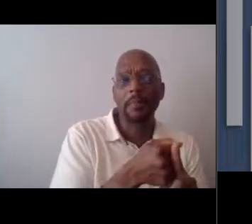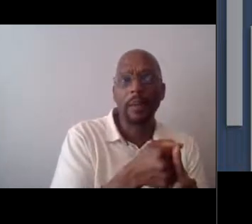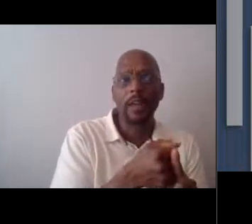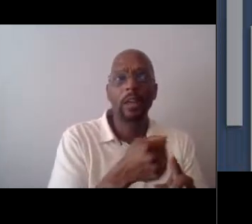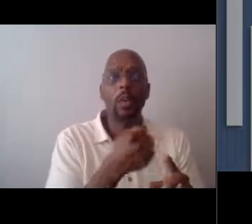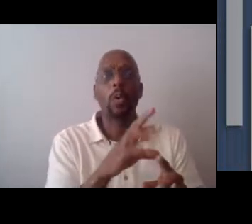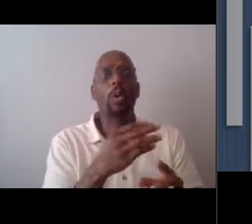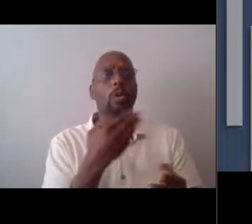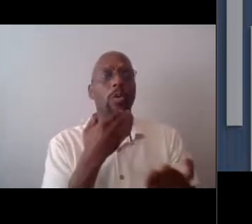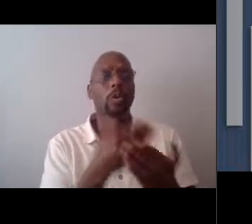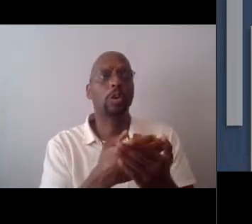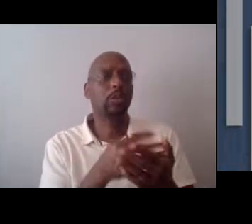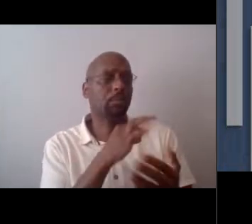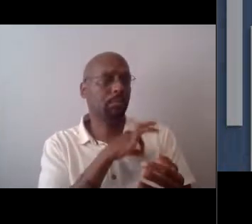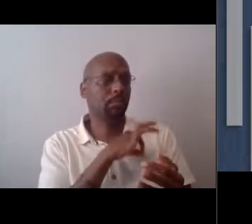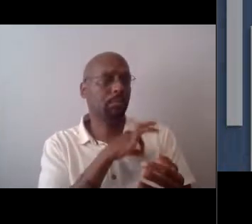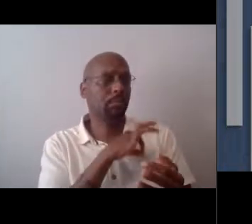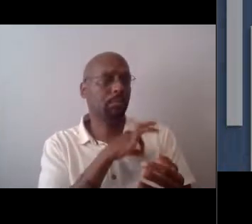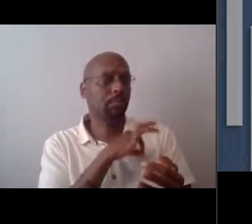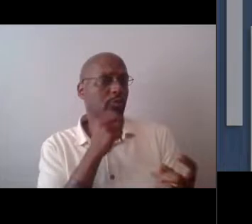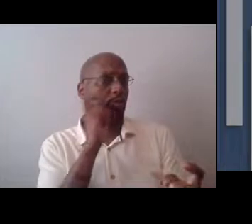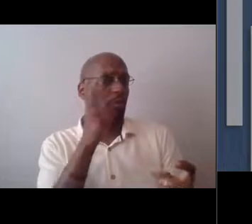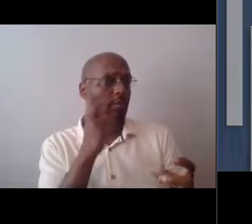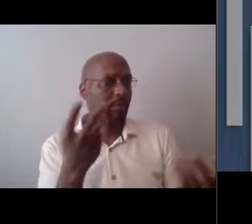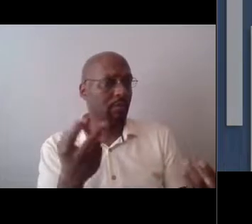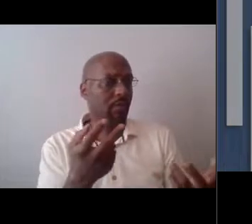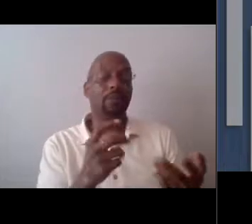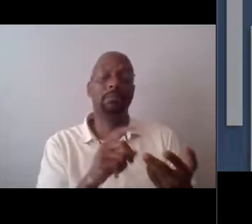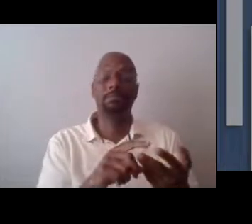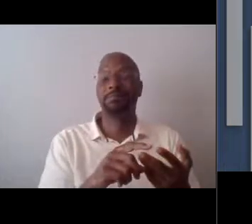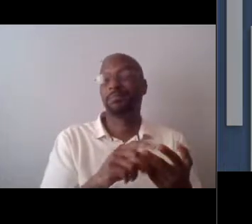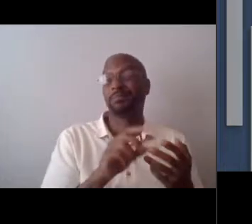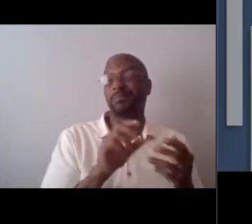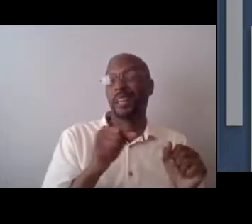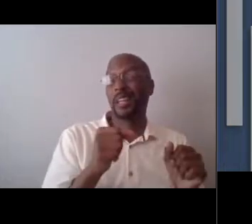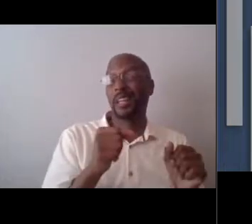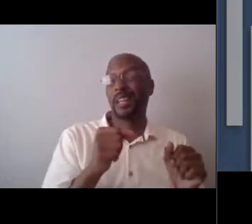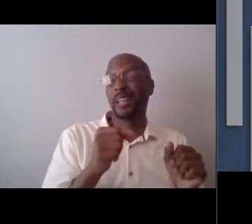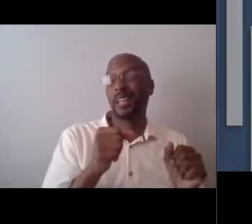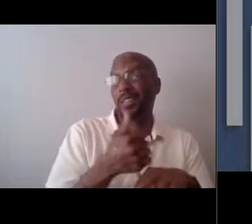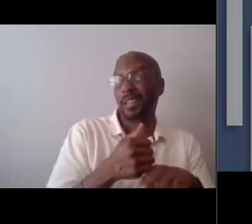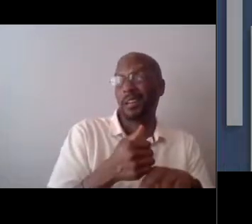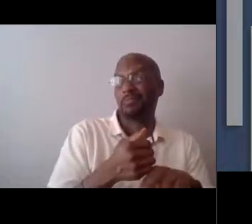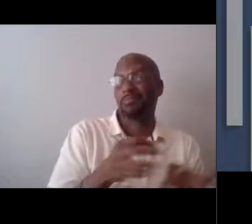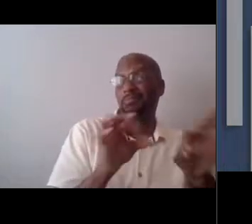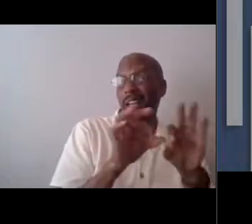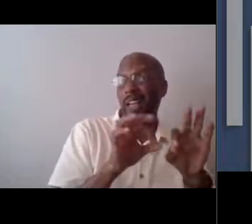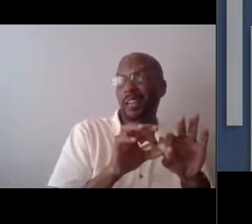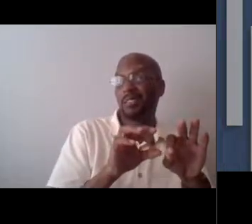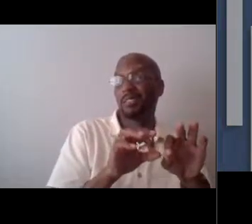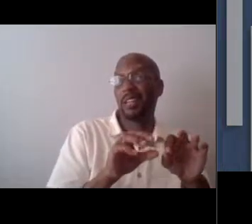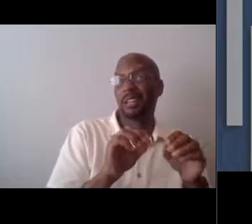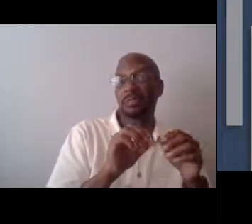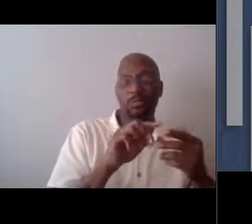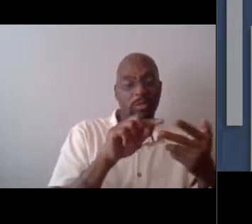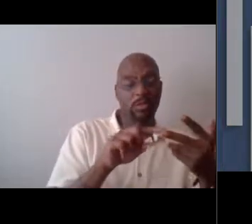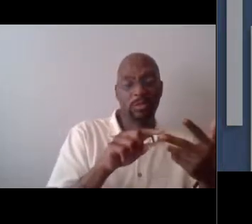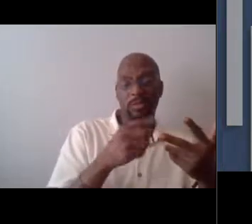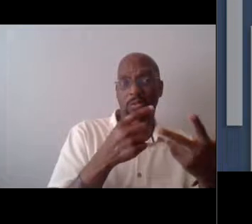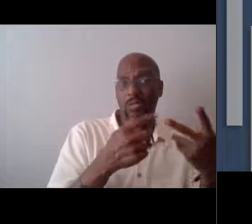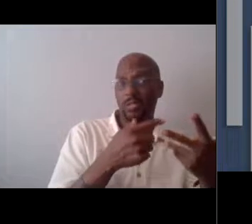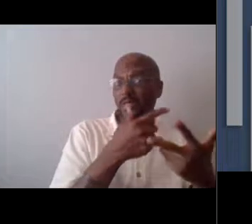equity benefits? And can we prioritize projects based on that? And that's not what this is. This is a geographic